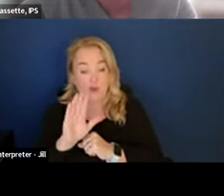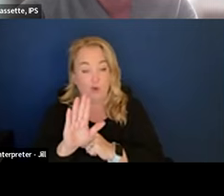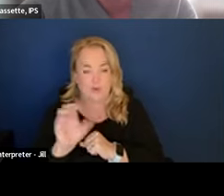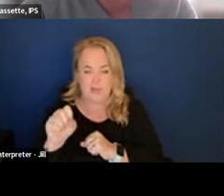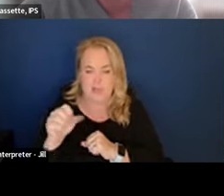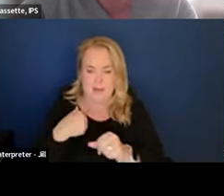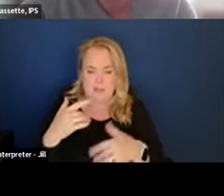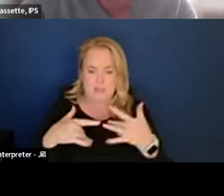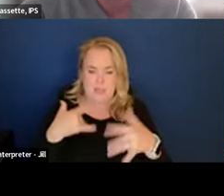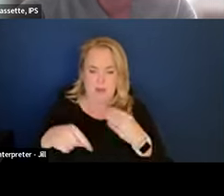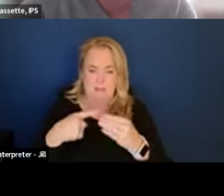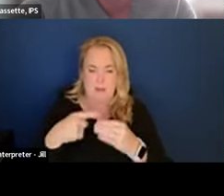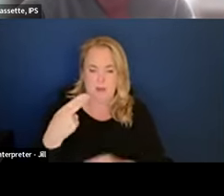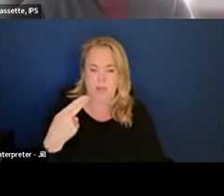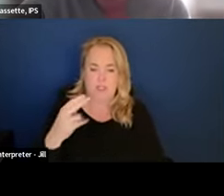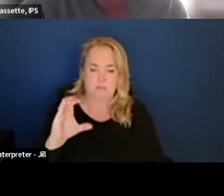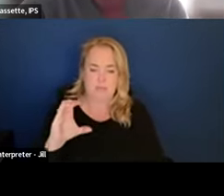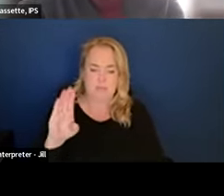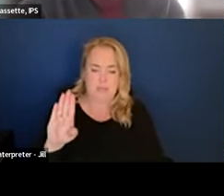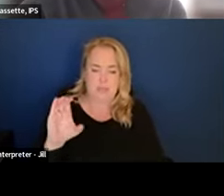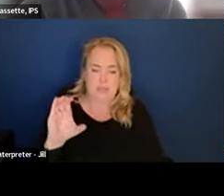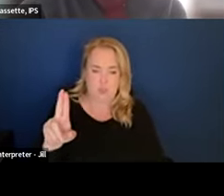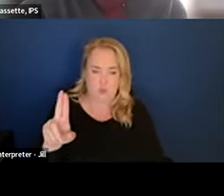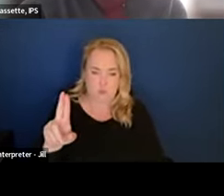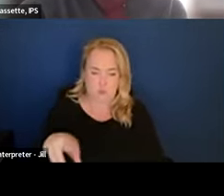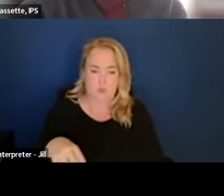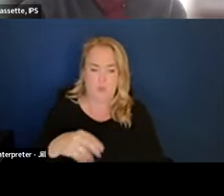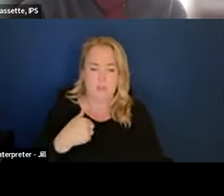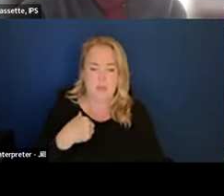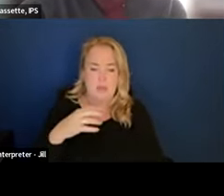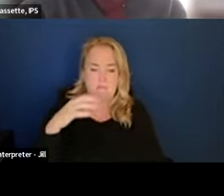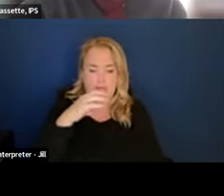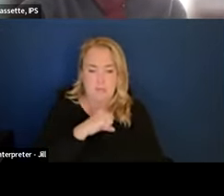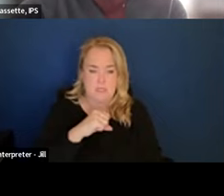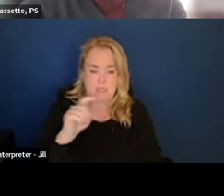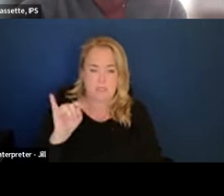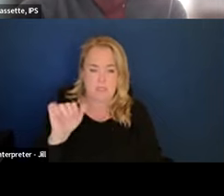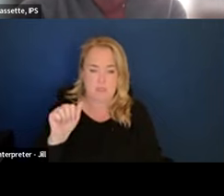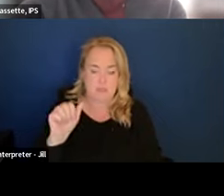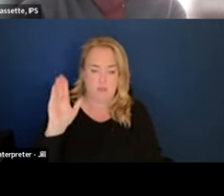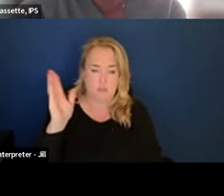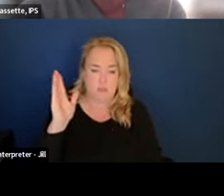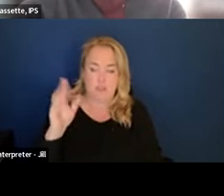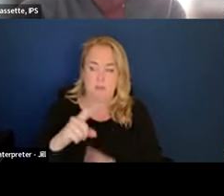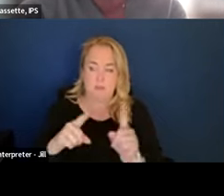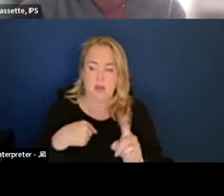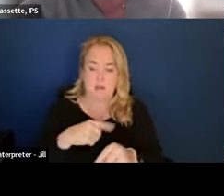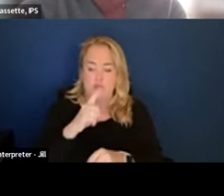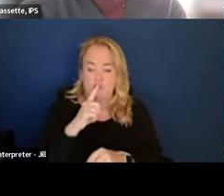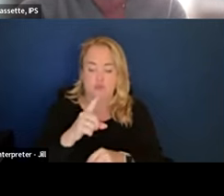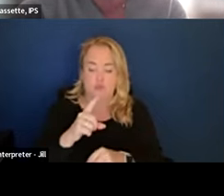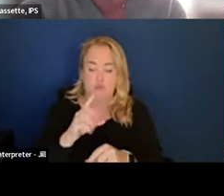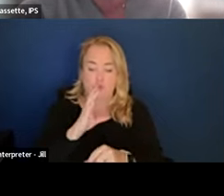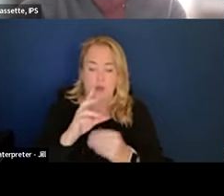excited about the HBCUs, because I missed the early part of Tia's presentation, but I'm sure she talked to you about the